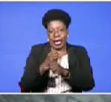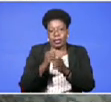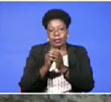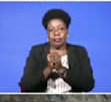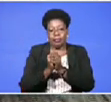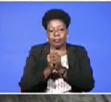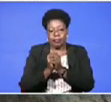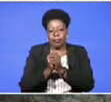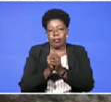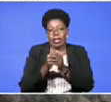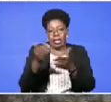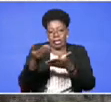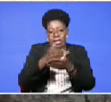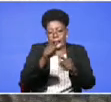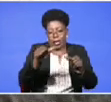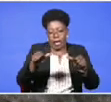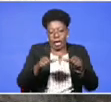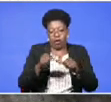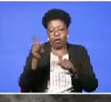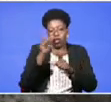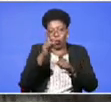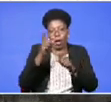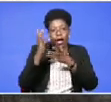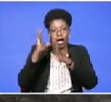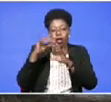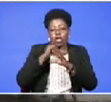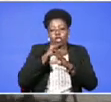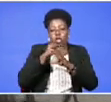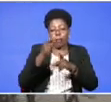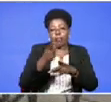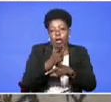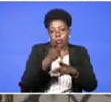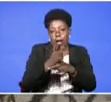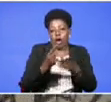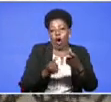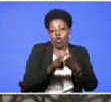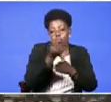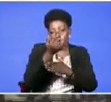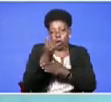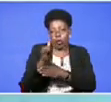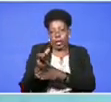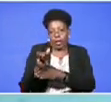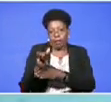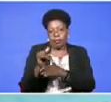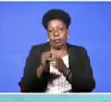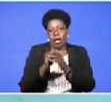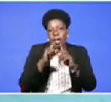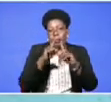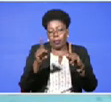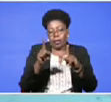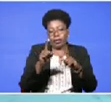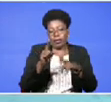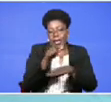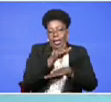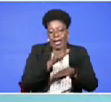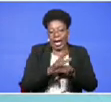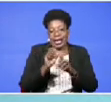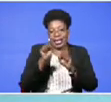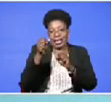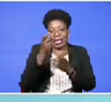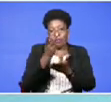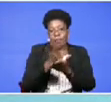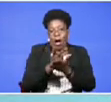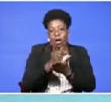not multiplying, the new study shows conch populations at the Exuma Land and Sea Park are at 50 to 100 per